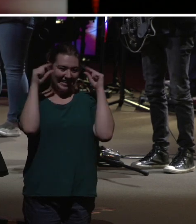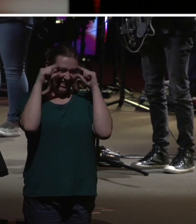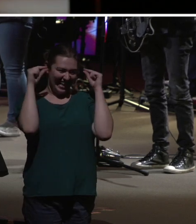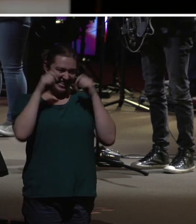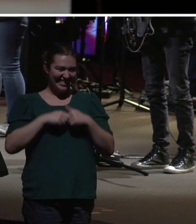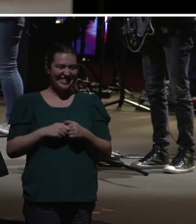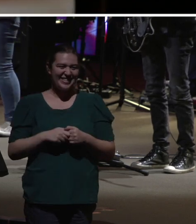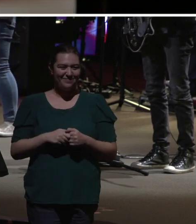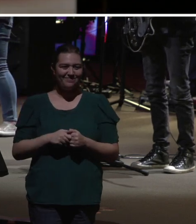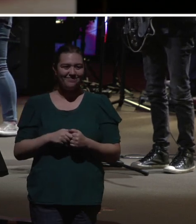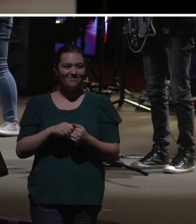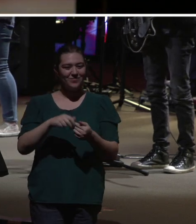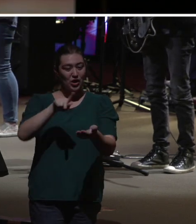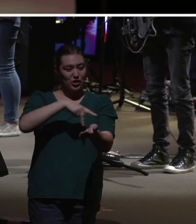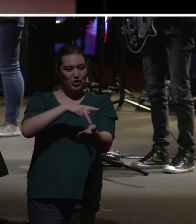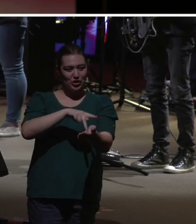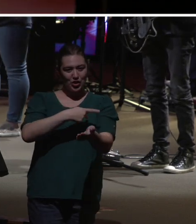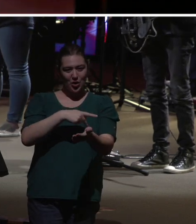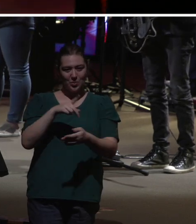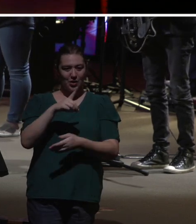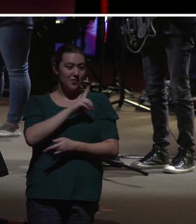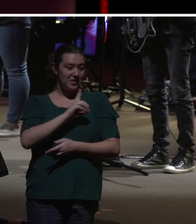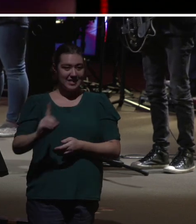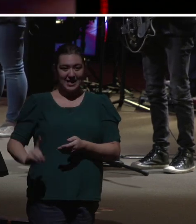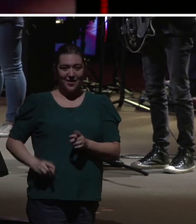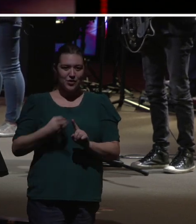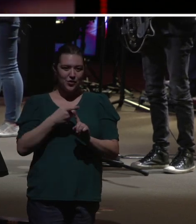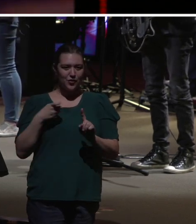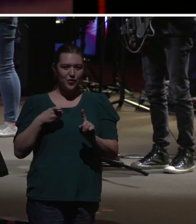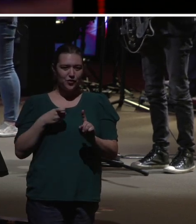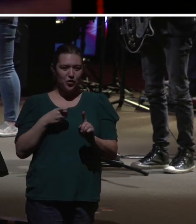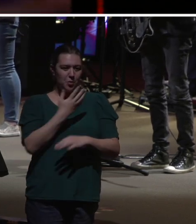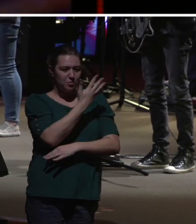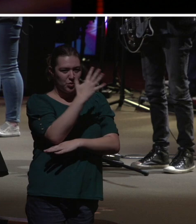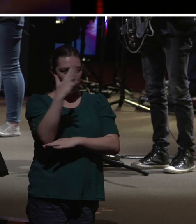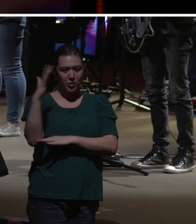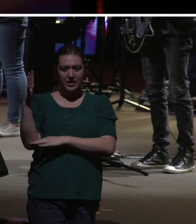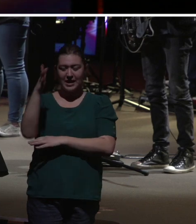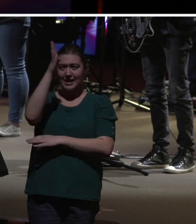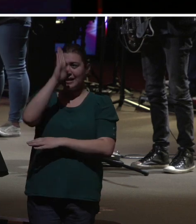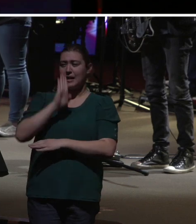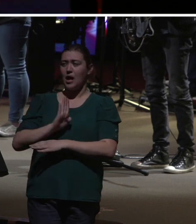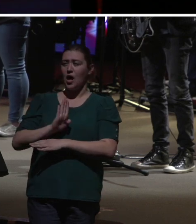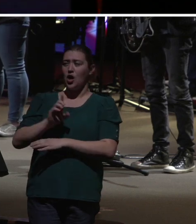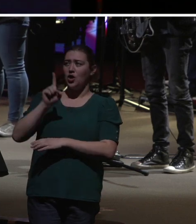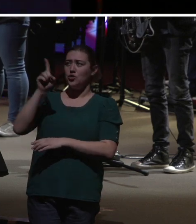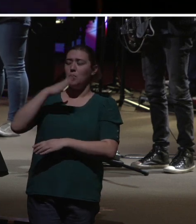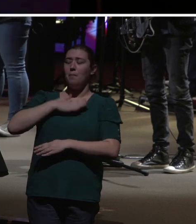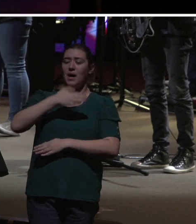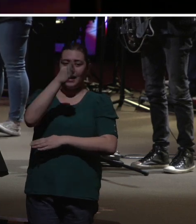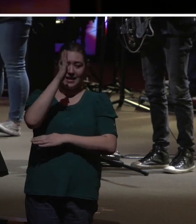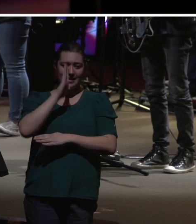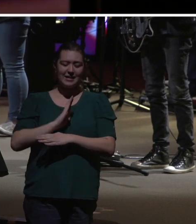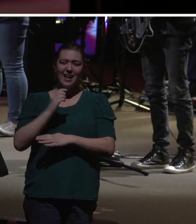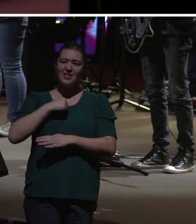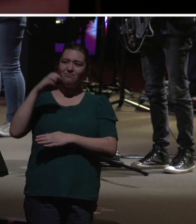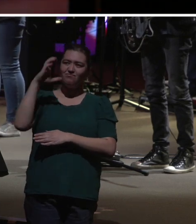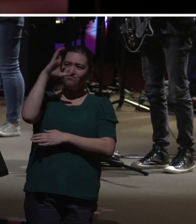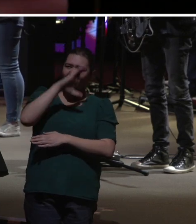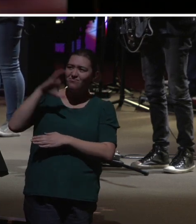A Psalm of David from the wilderness. O God, you are my God. Earnestly I seek